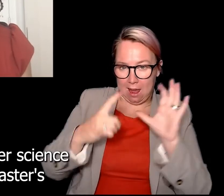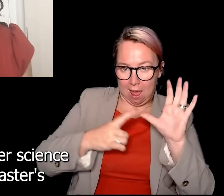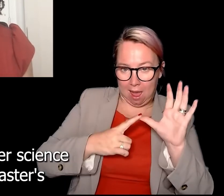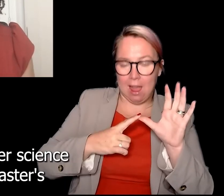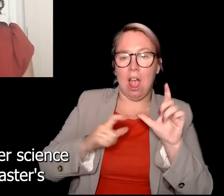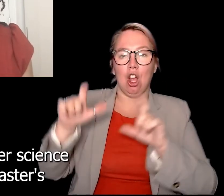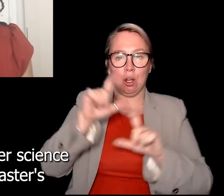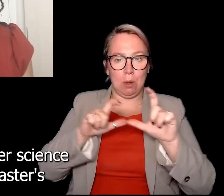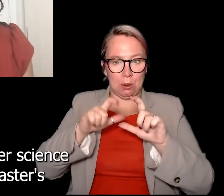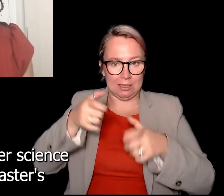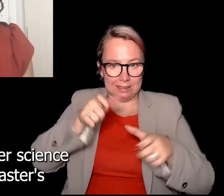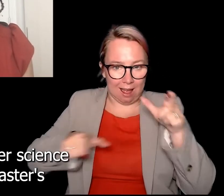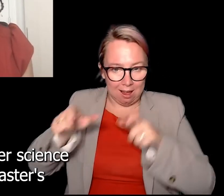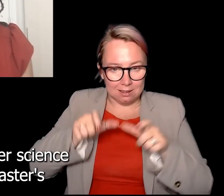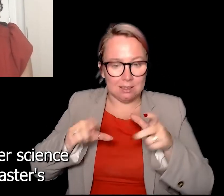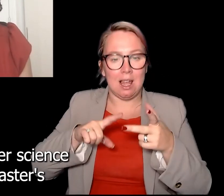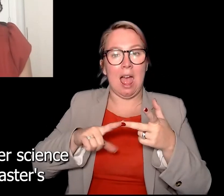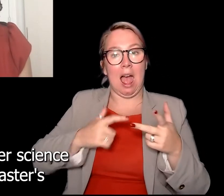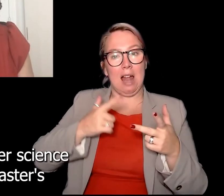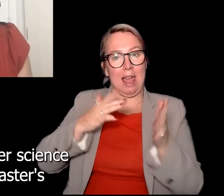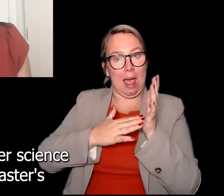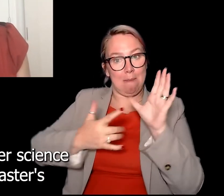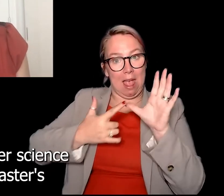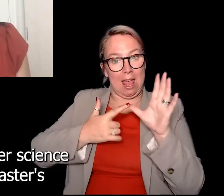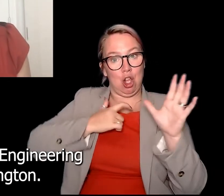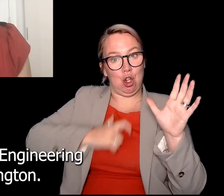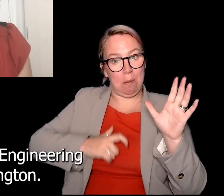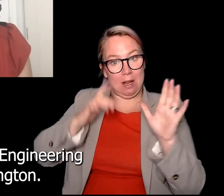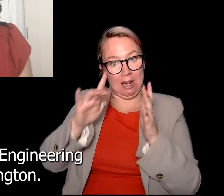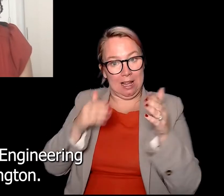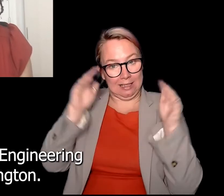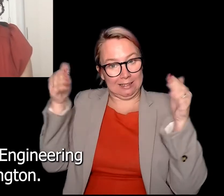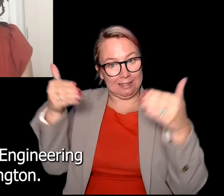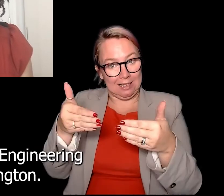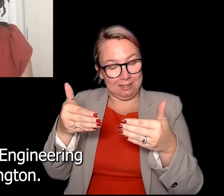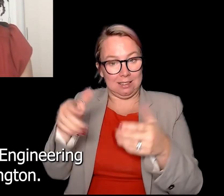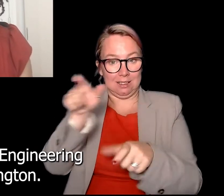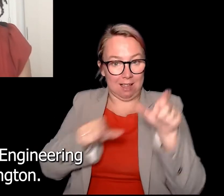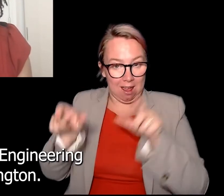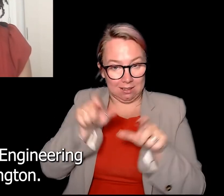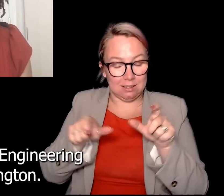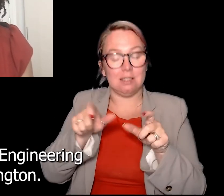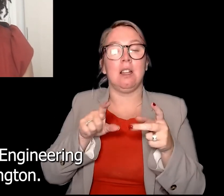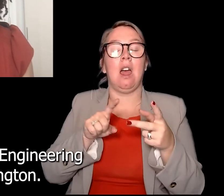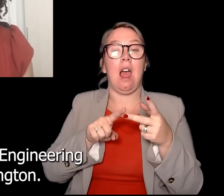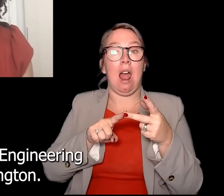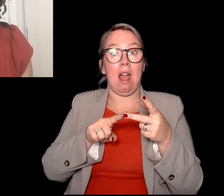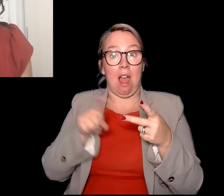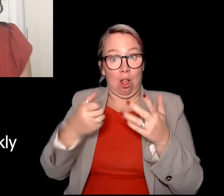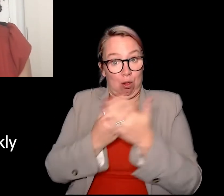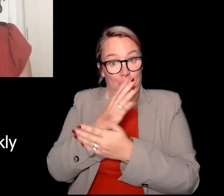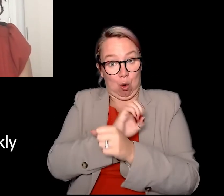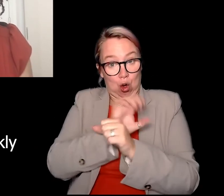my bachelor's in computer science at Georgia Tech and my master's in human-centered design and engineering at the University of